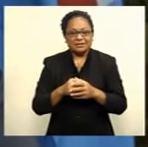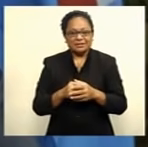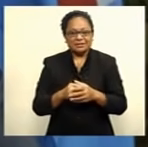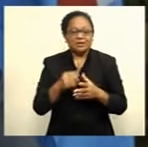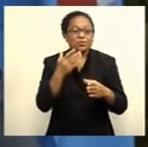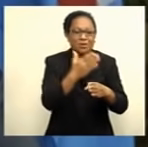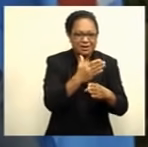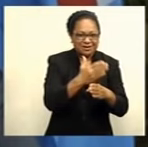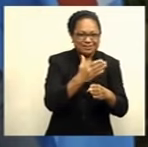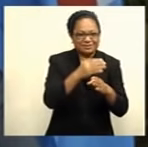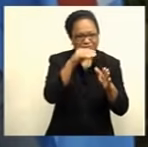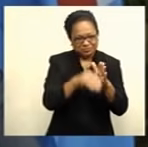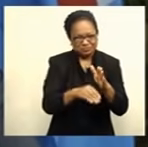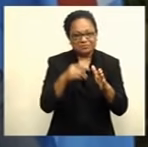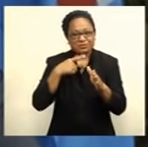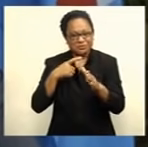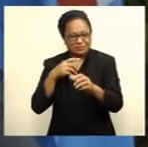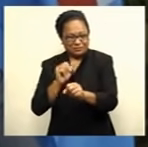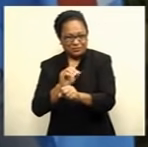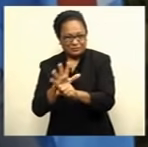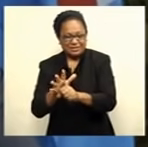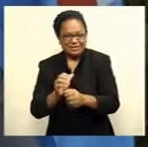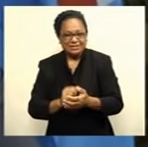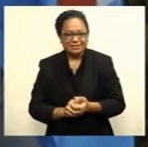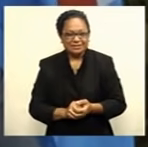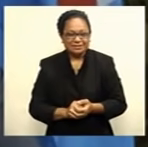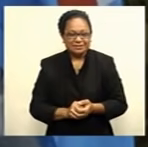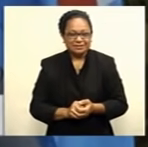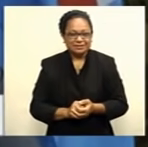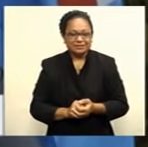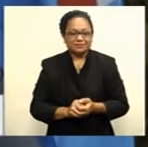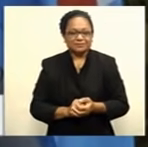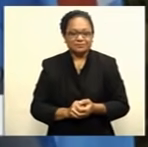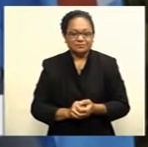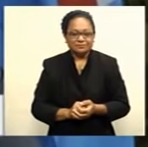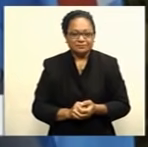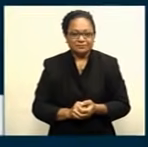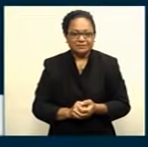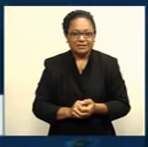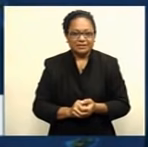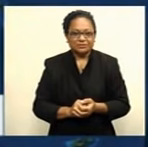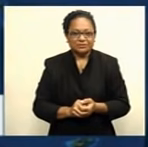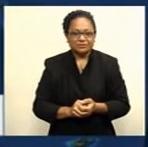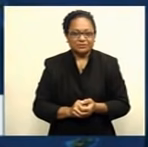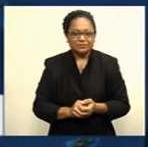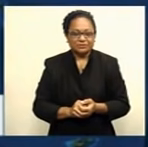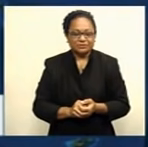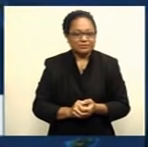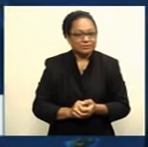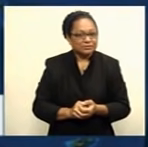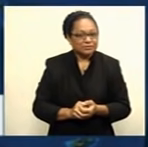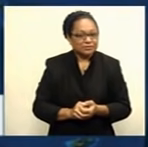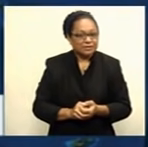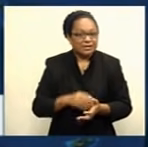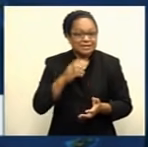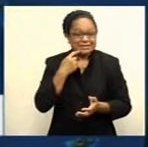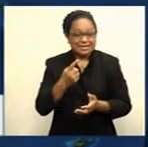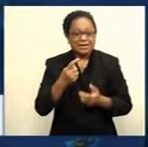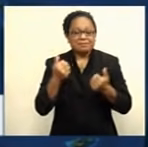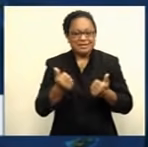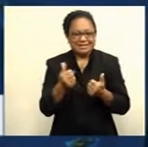and socio-economic conditions are battered by the COVID-19 crisis. Every business has been affected, and I